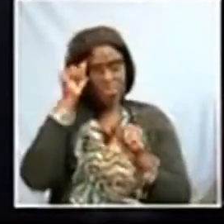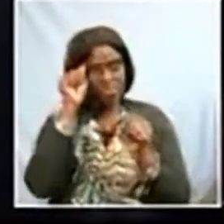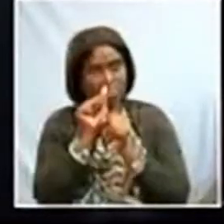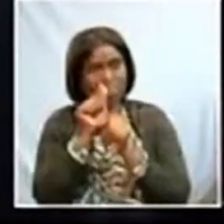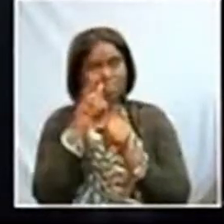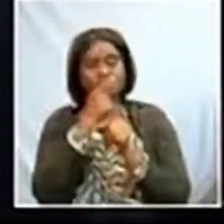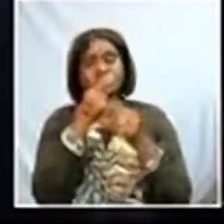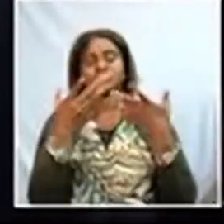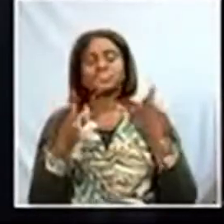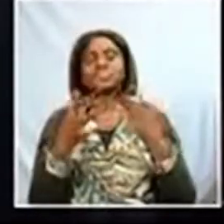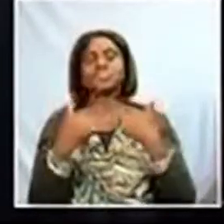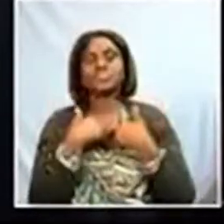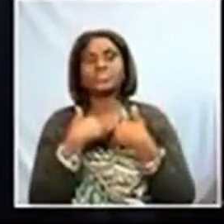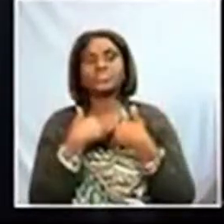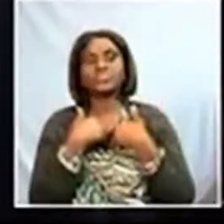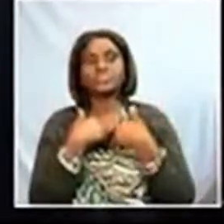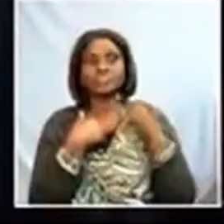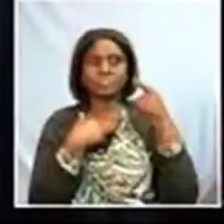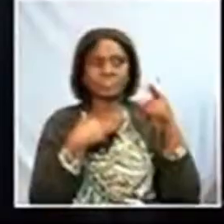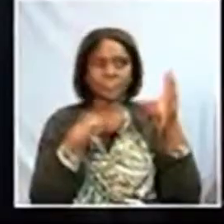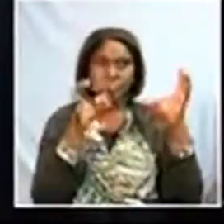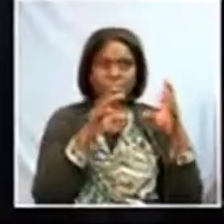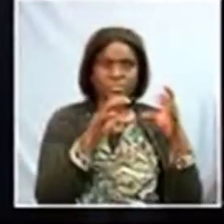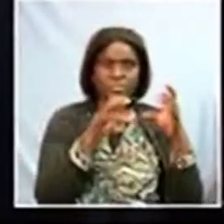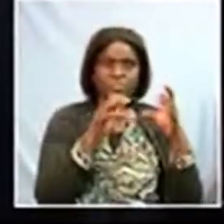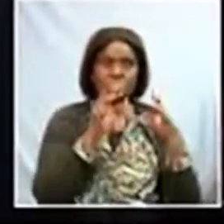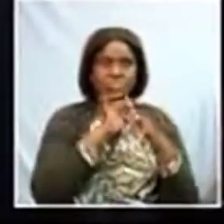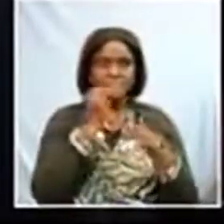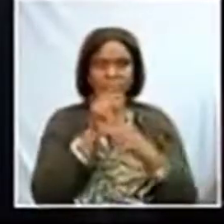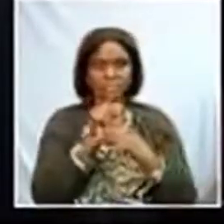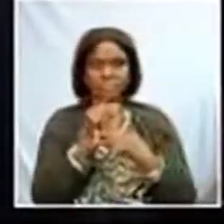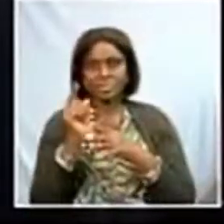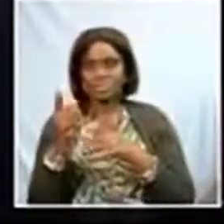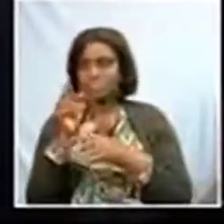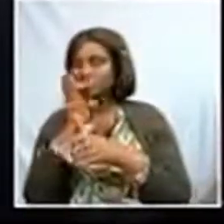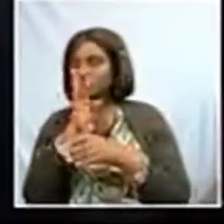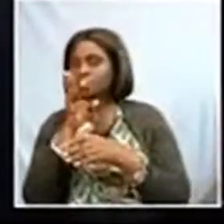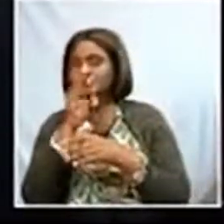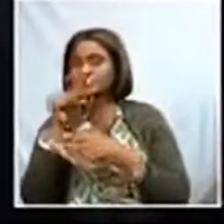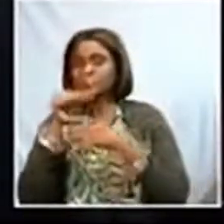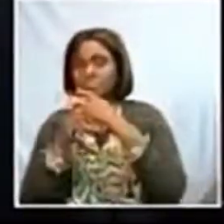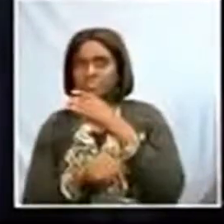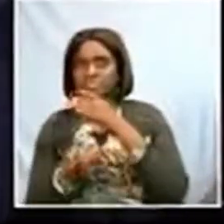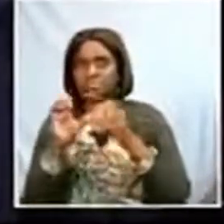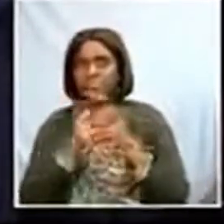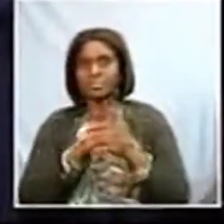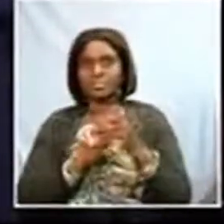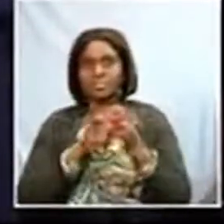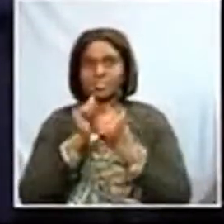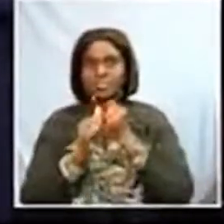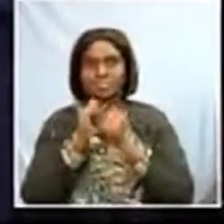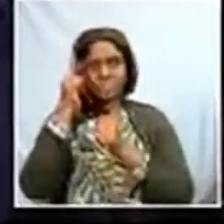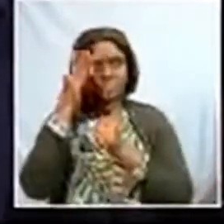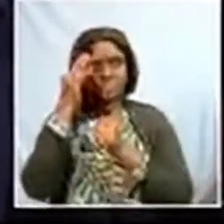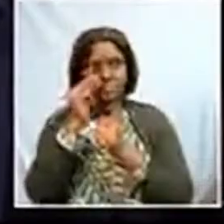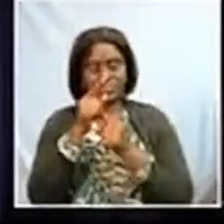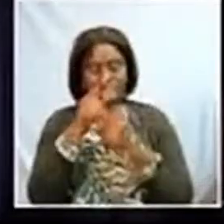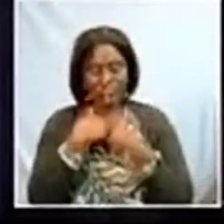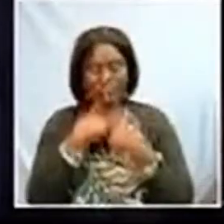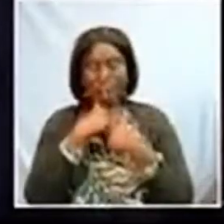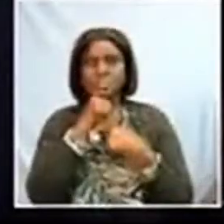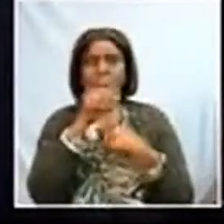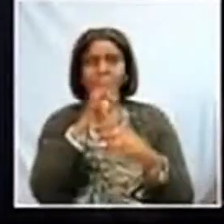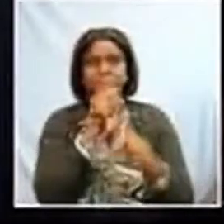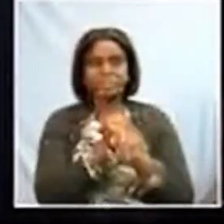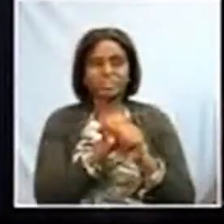incurred the loss? Was it the council or was it the drilling company? Because the reason why you have not